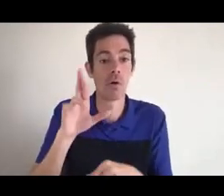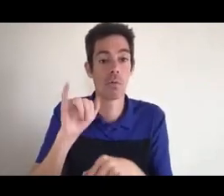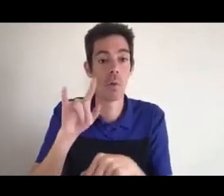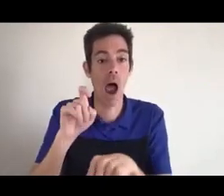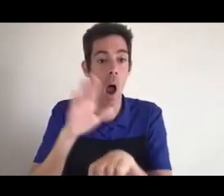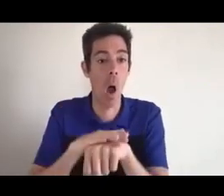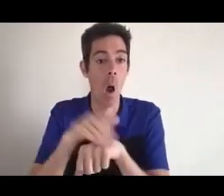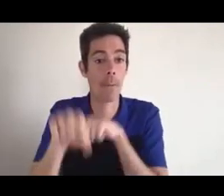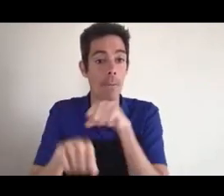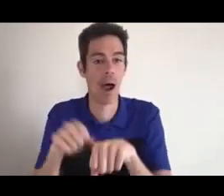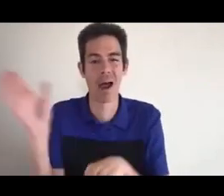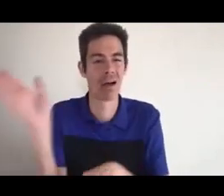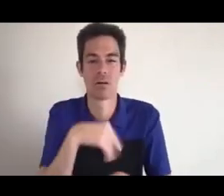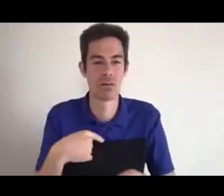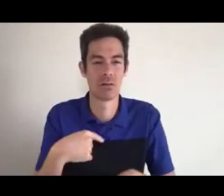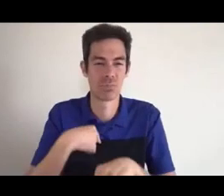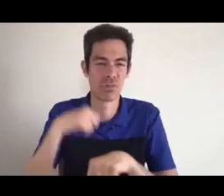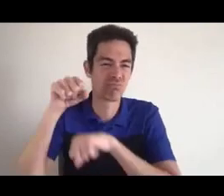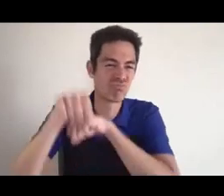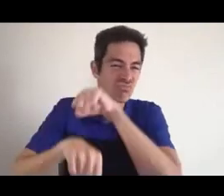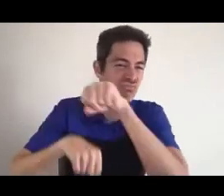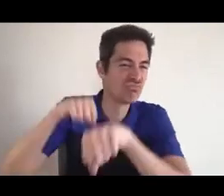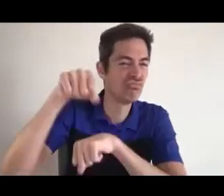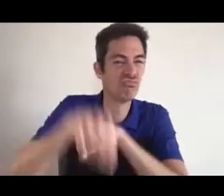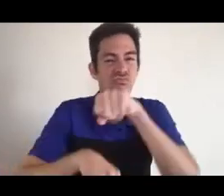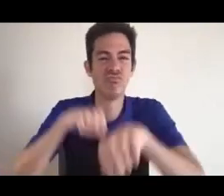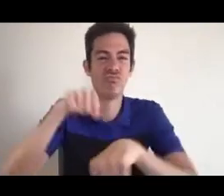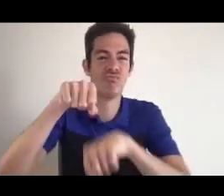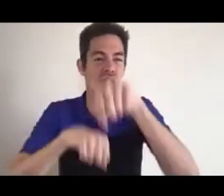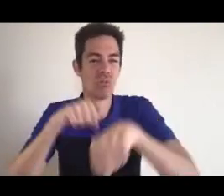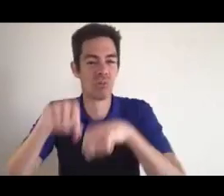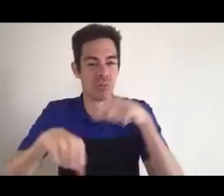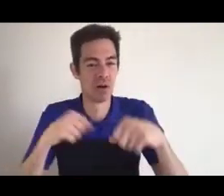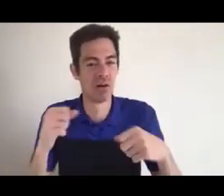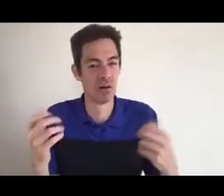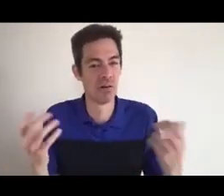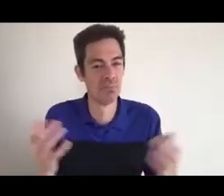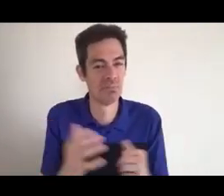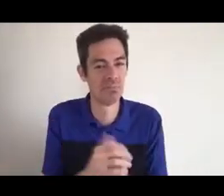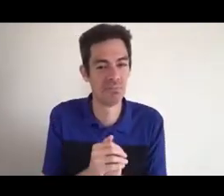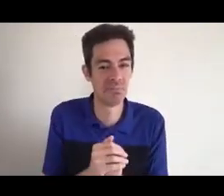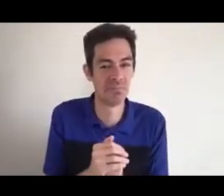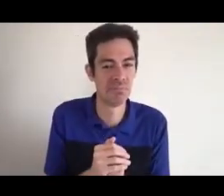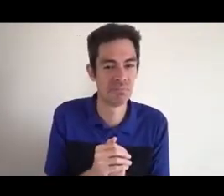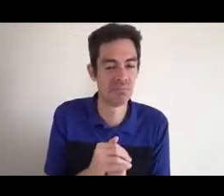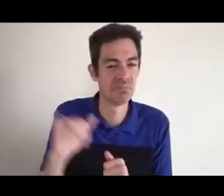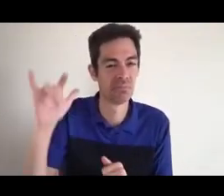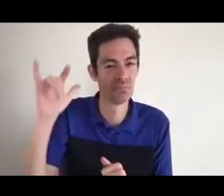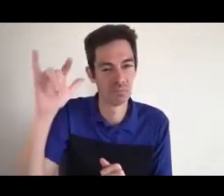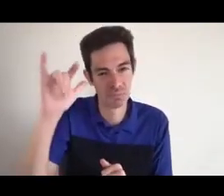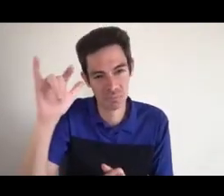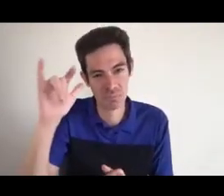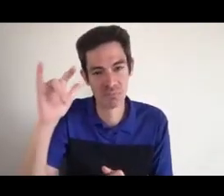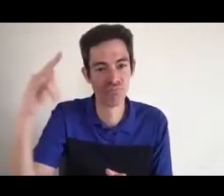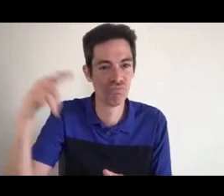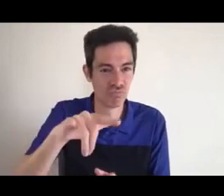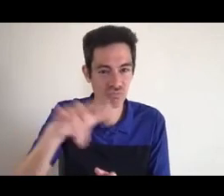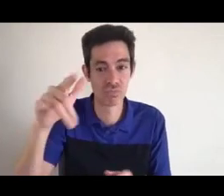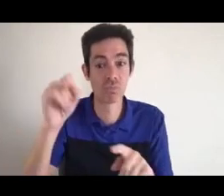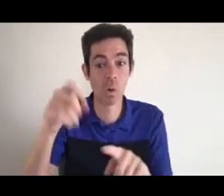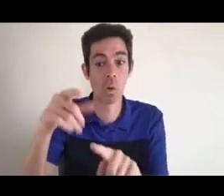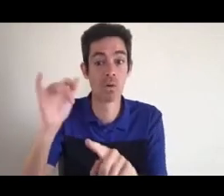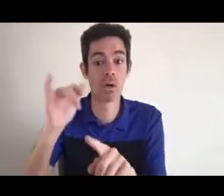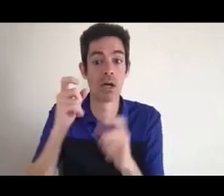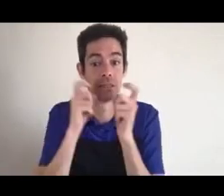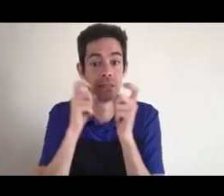show how the boat was going. Instead of riding on a bike, you're showing the bike, you're depicting that.